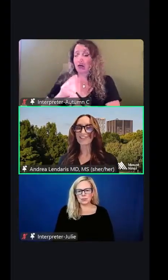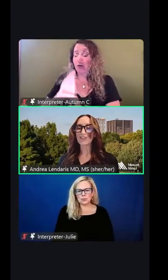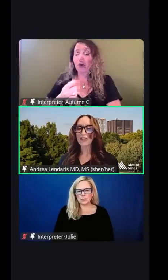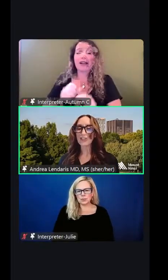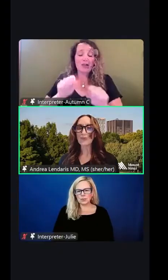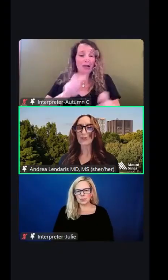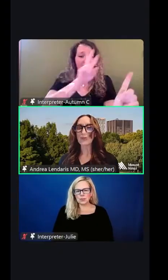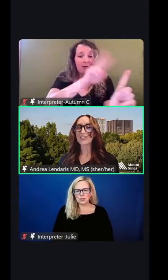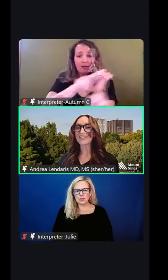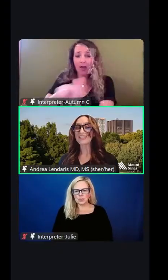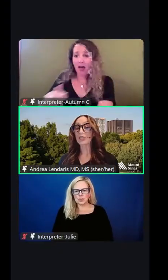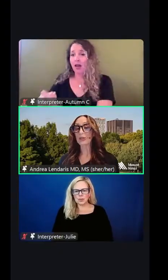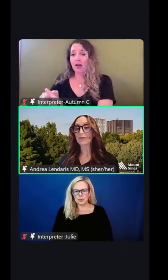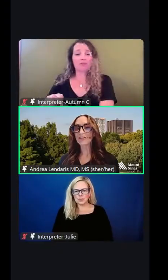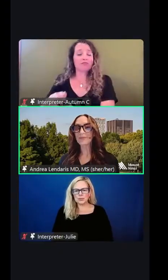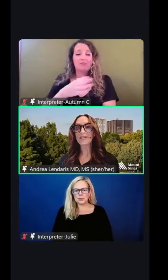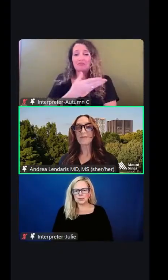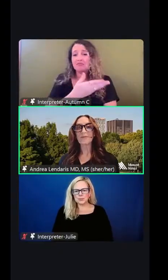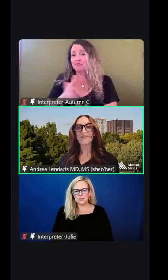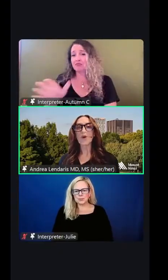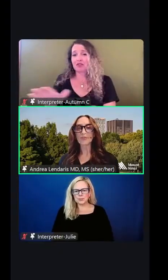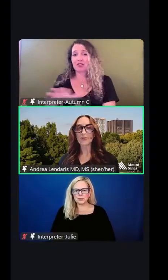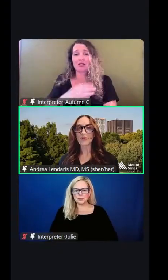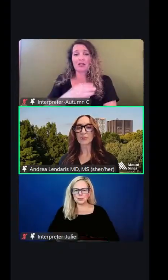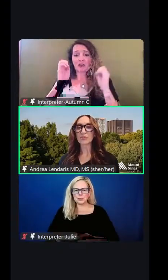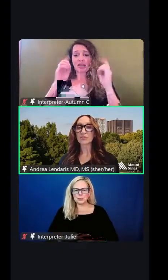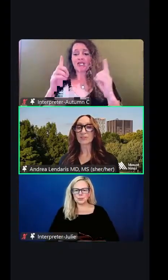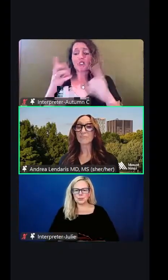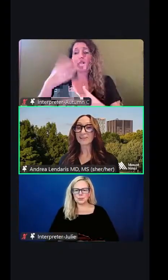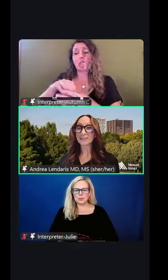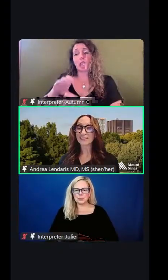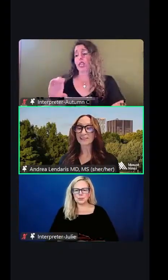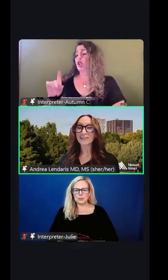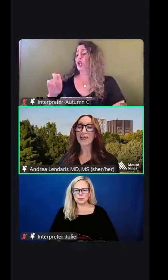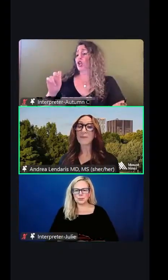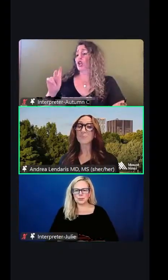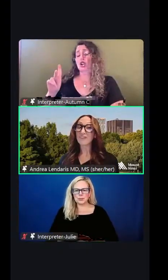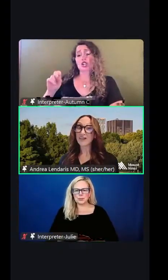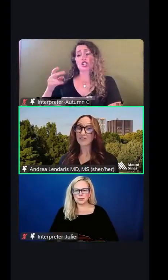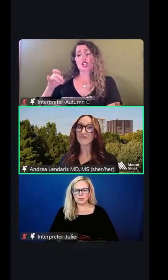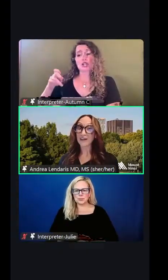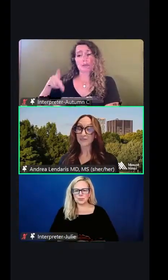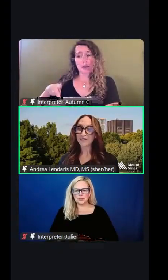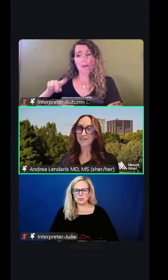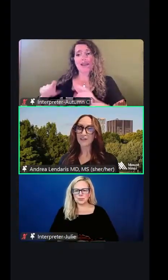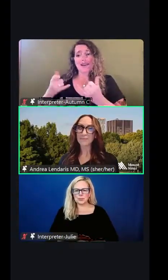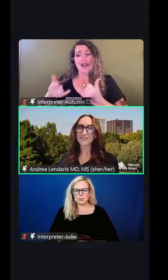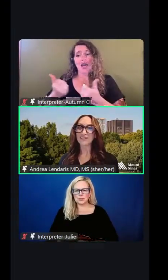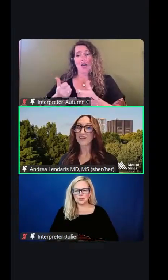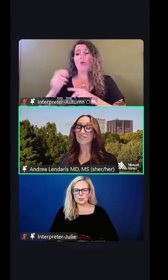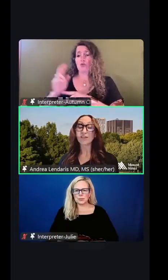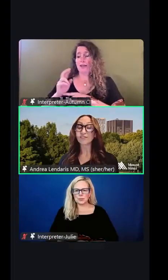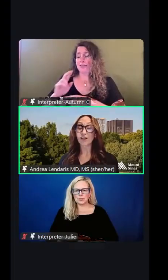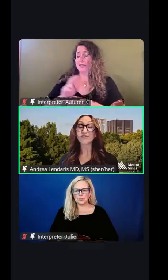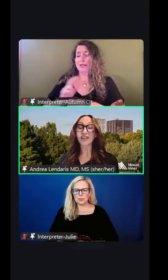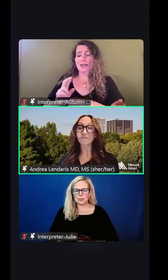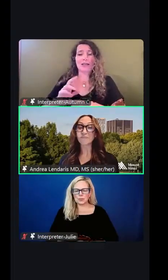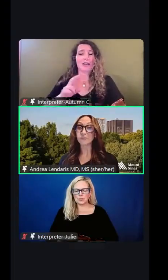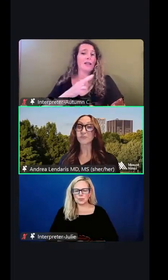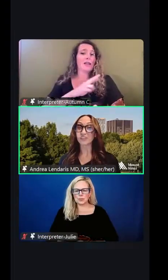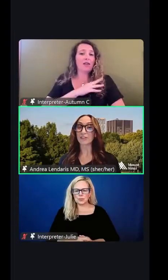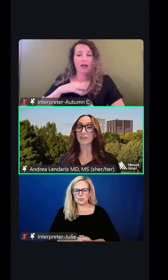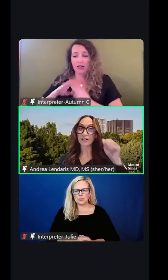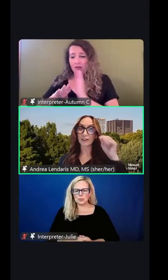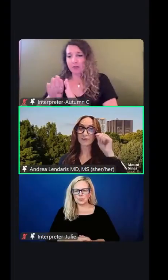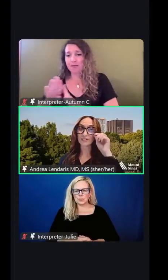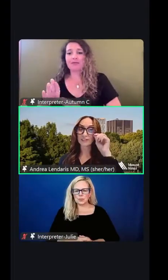medical education. We use it in this clerkship, but we also started to use it in residency and professional faculty development, as long as other staff members